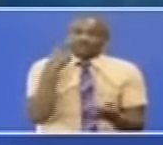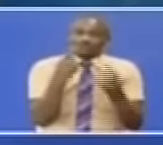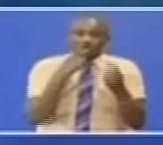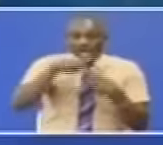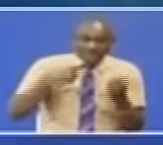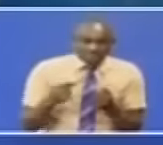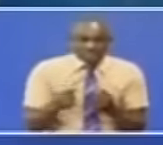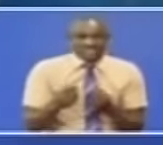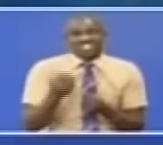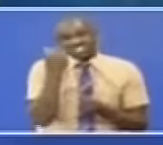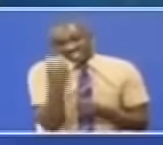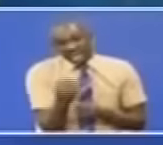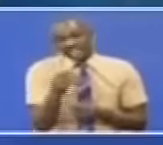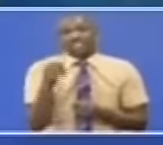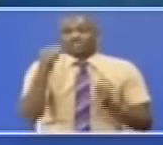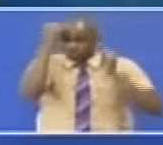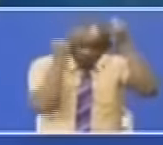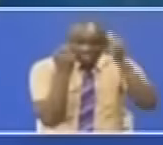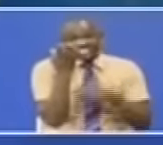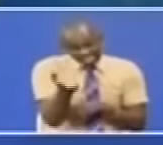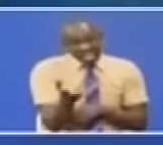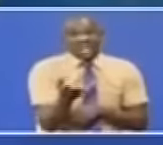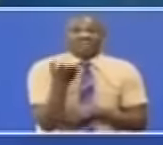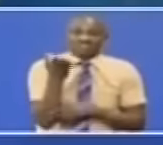about child soldiers. I haven't seen